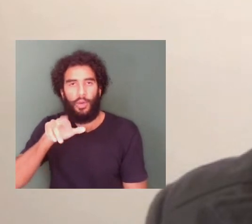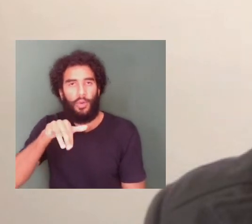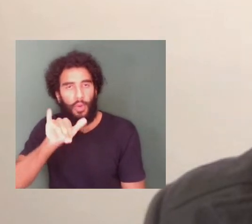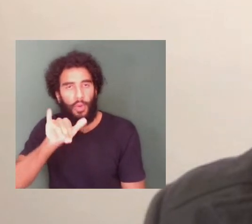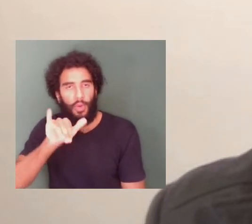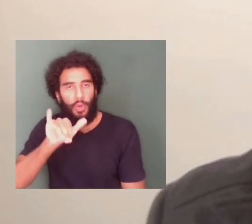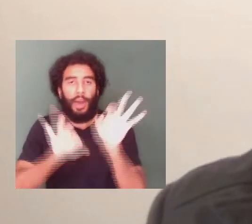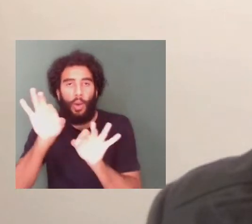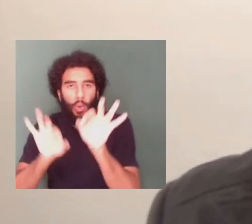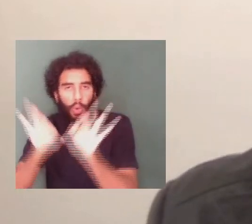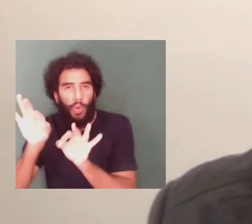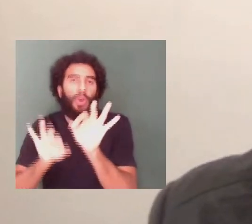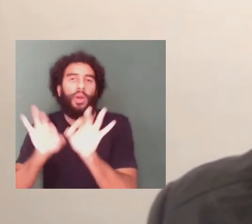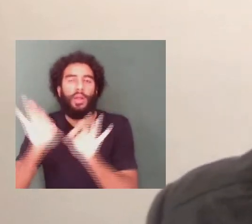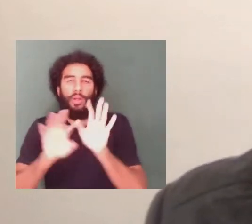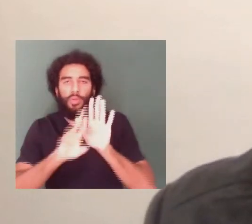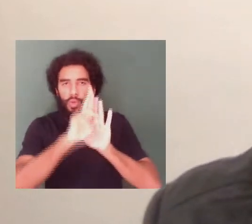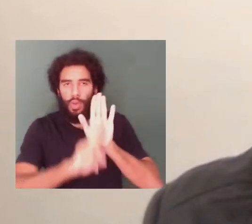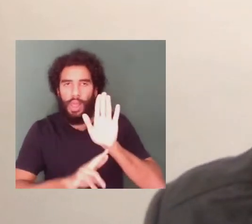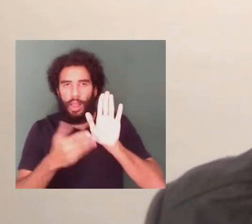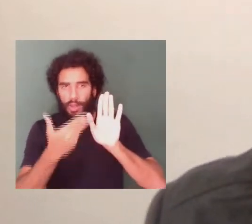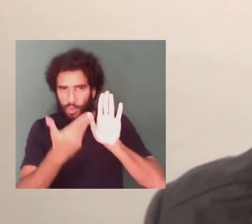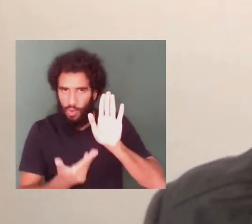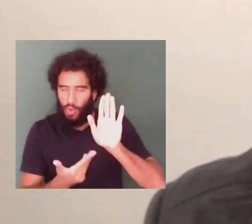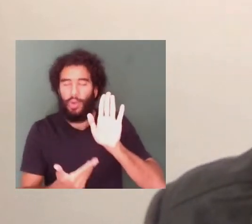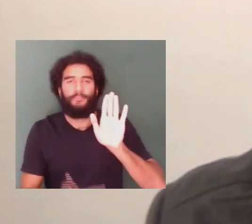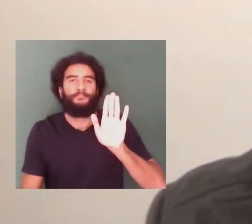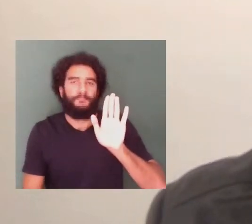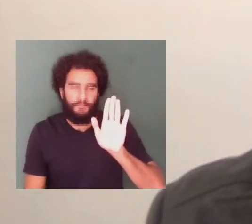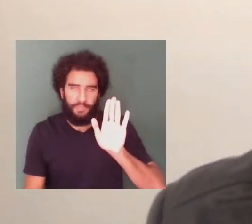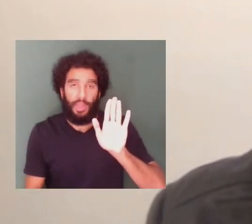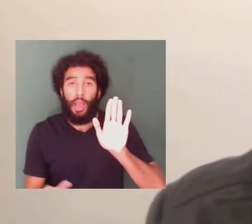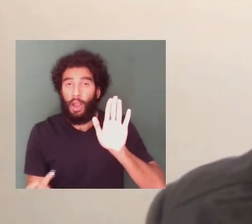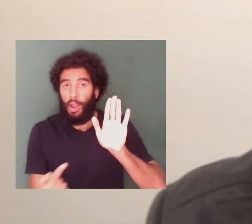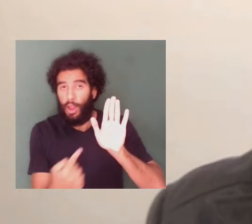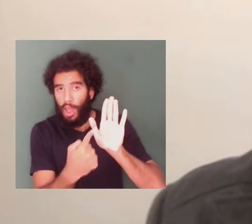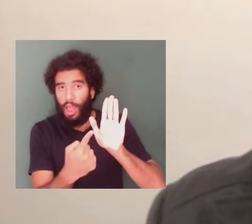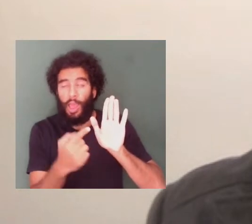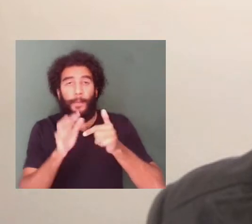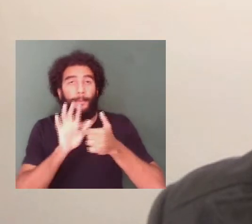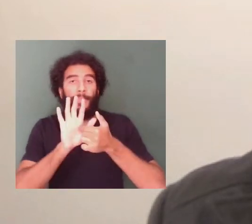Lawrence in the elaboration of this report and